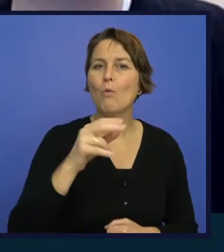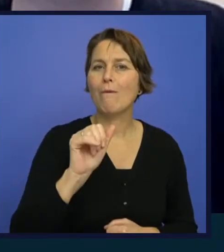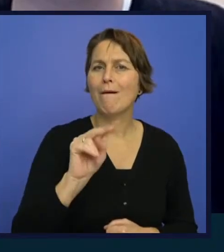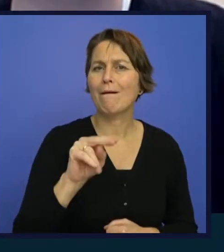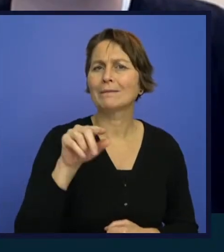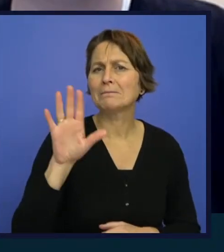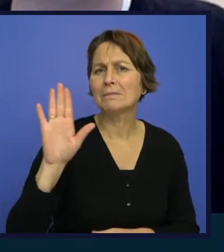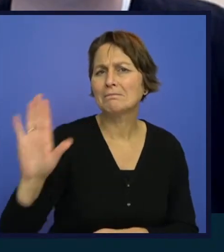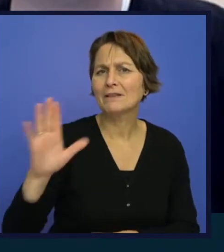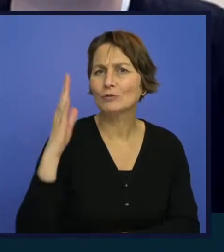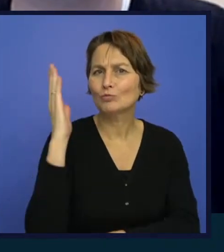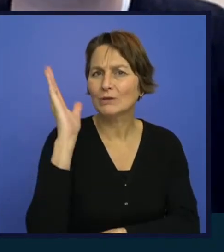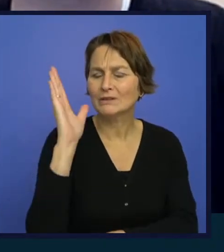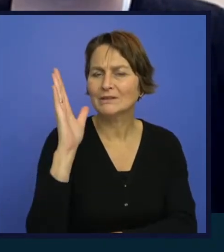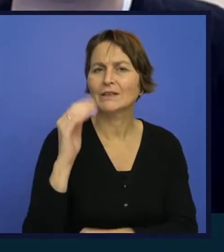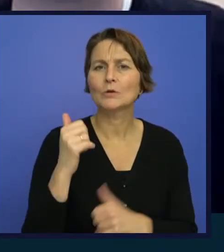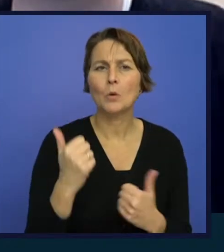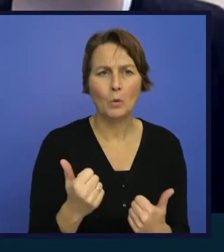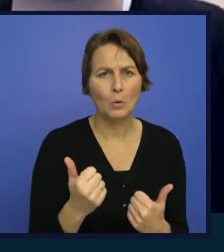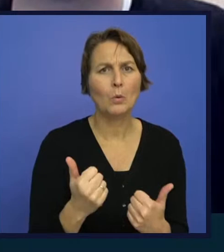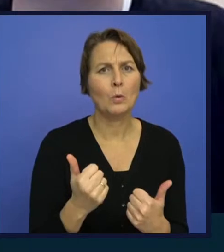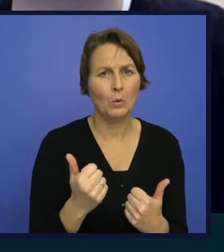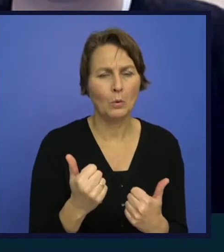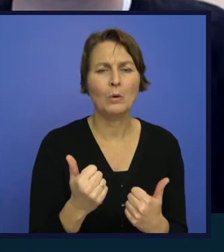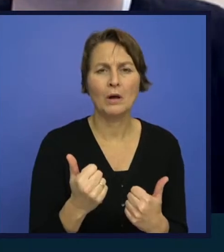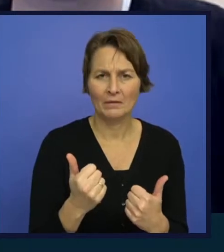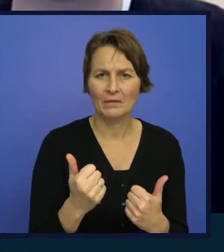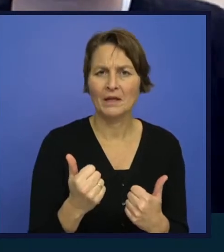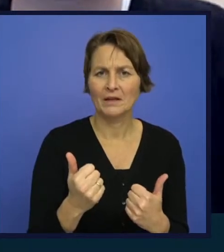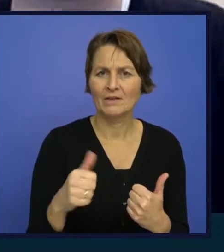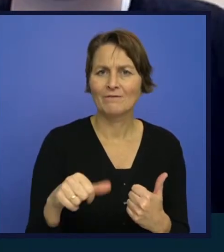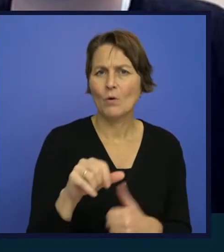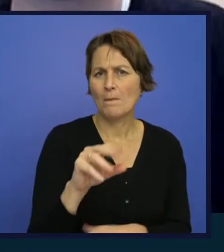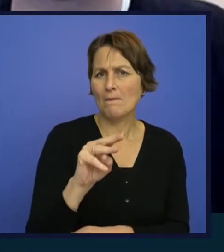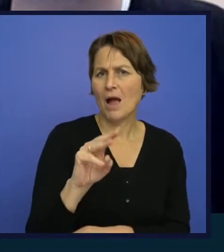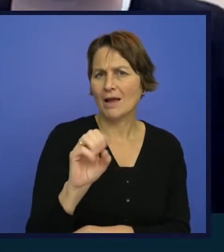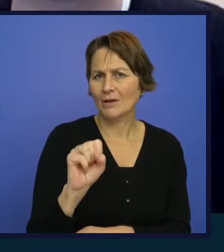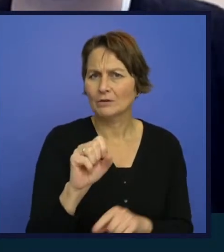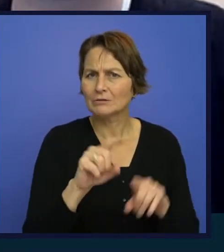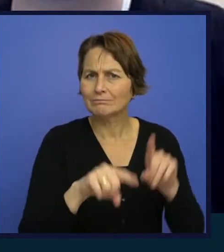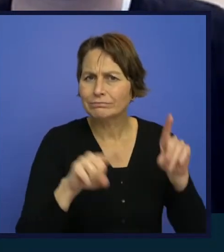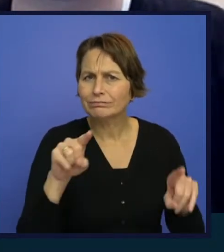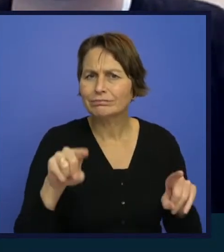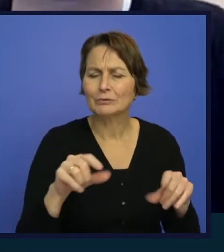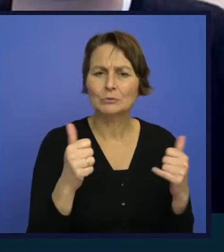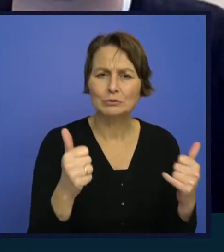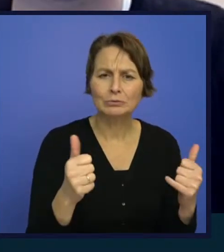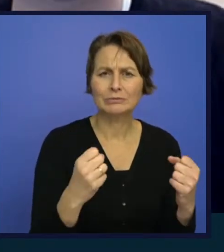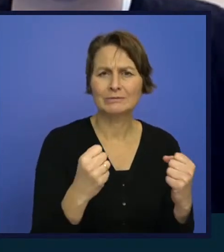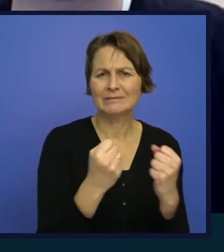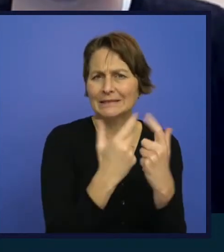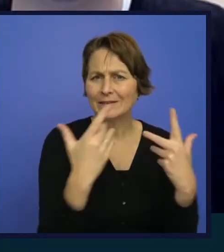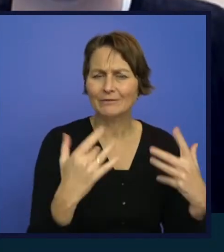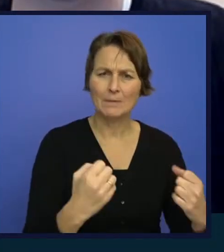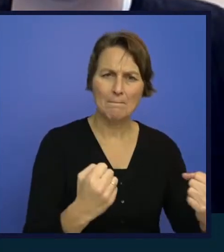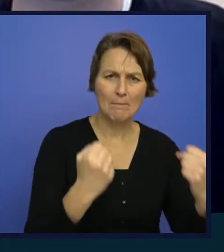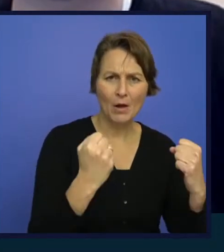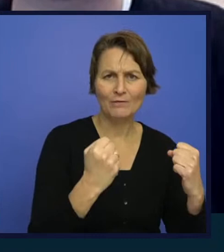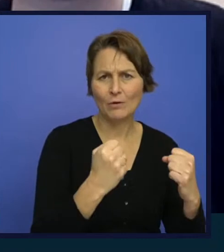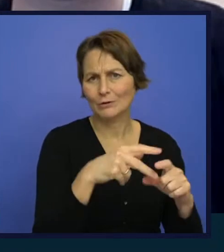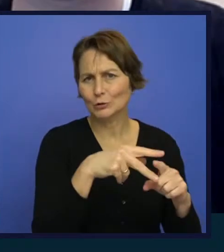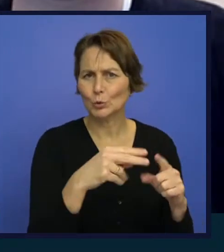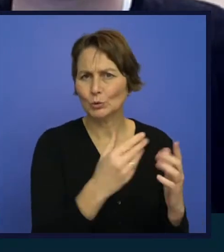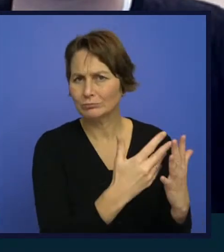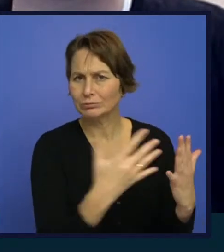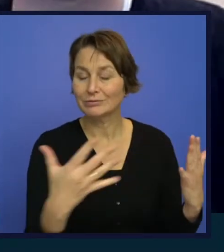bringing data to everyone vision of Microsoft. I like that vision. It's really powerful, and I see